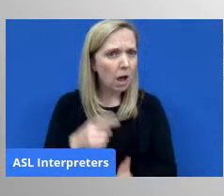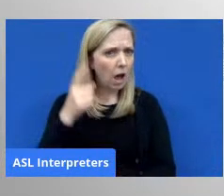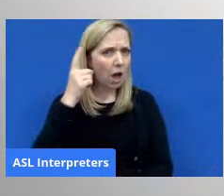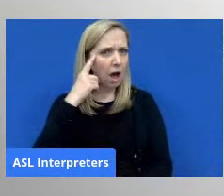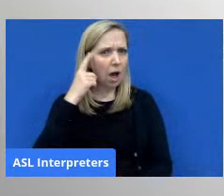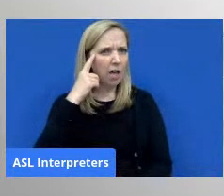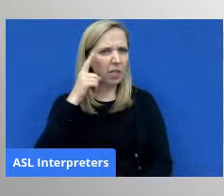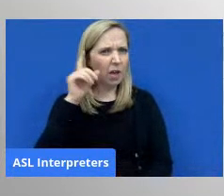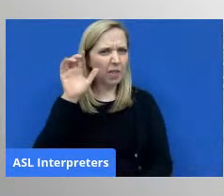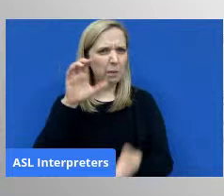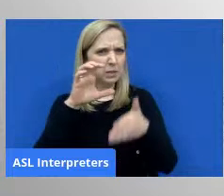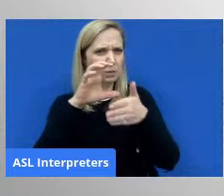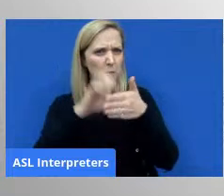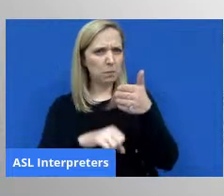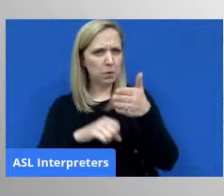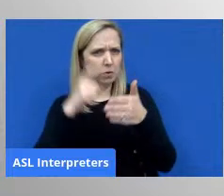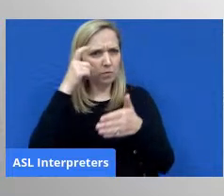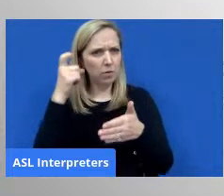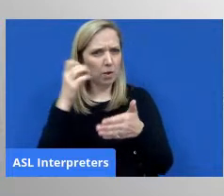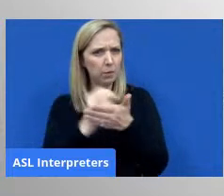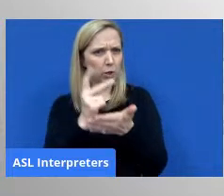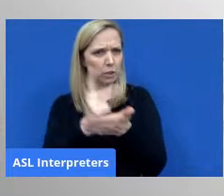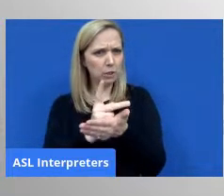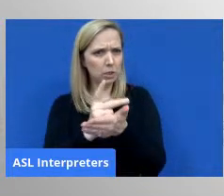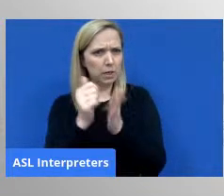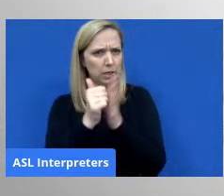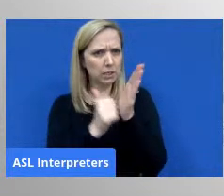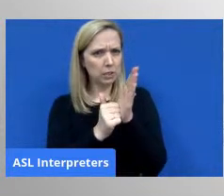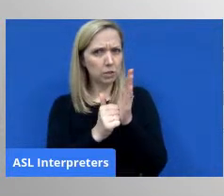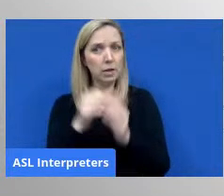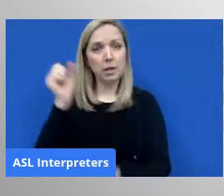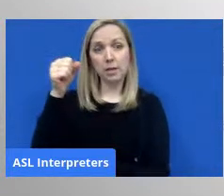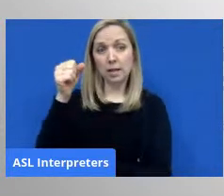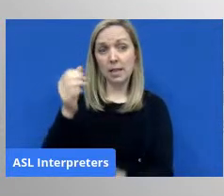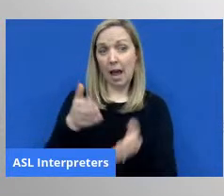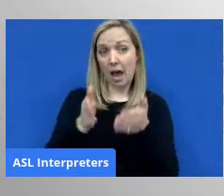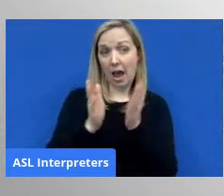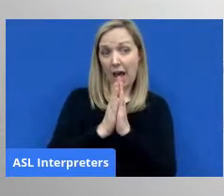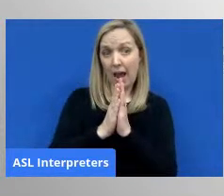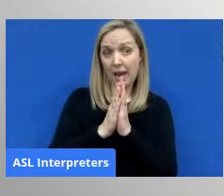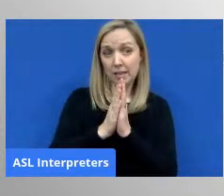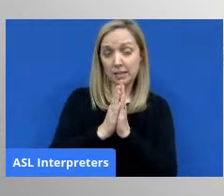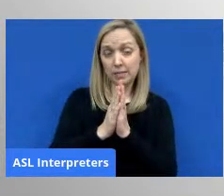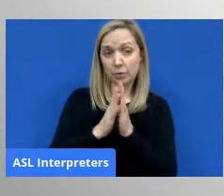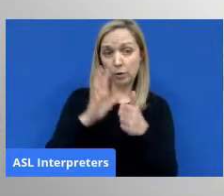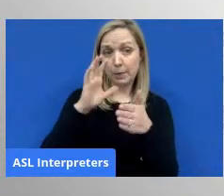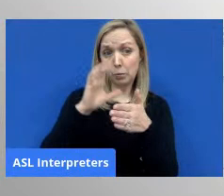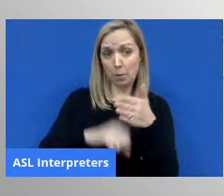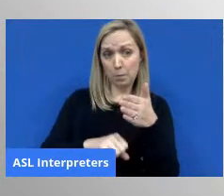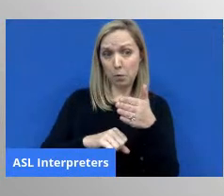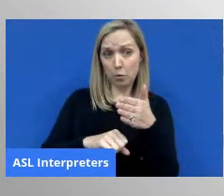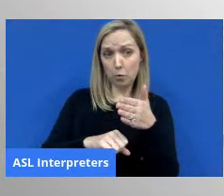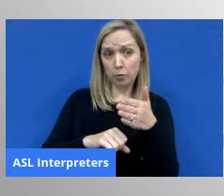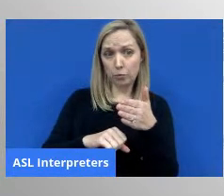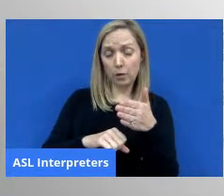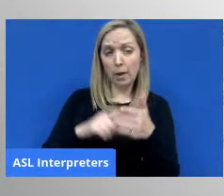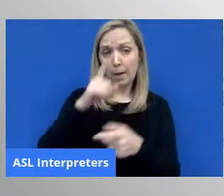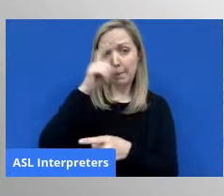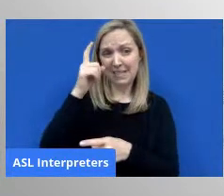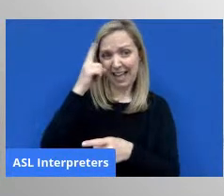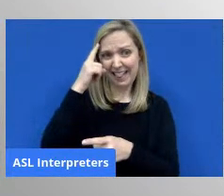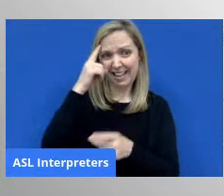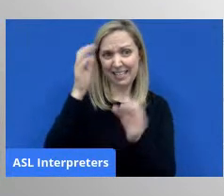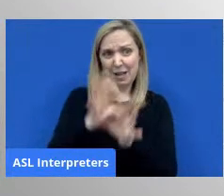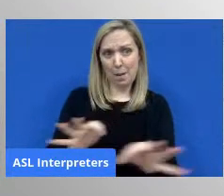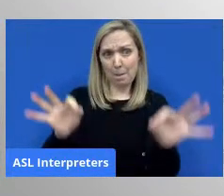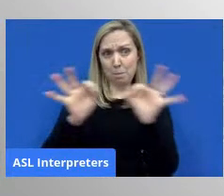from the consent agenda. Yes, and I asked it to be removed because I think it's a really big deal that we're about to launch a